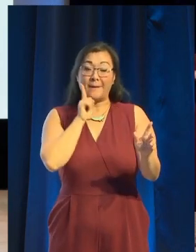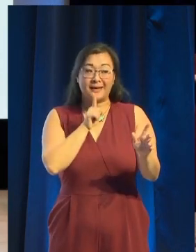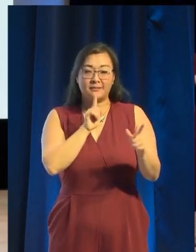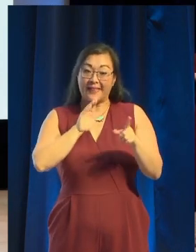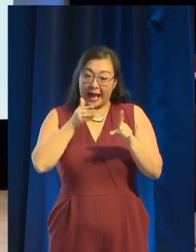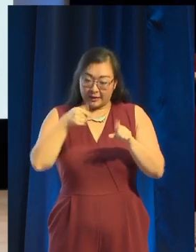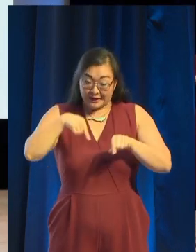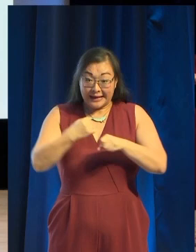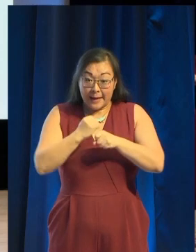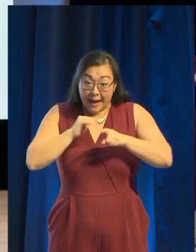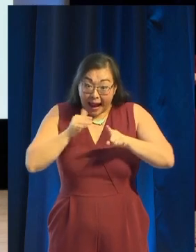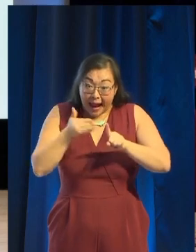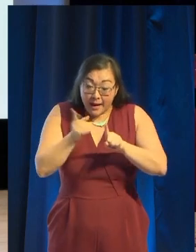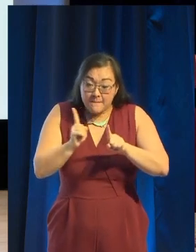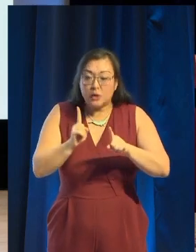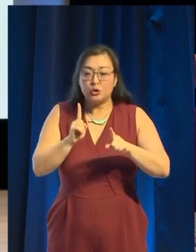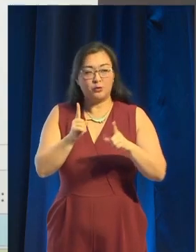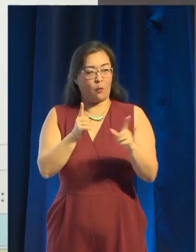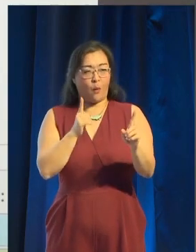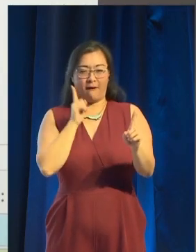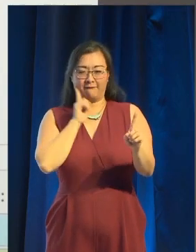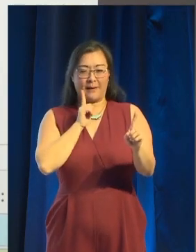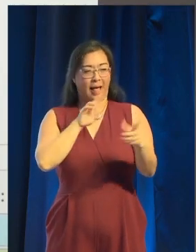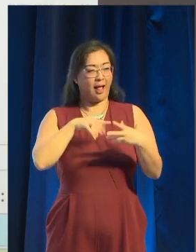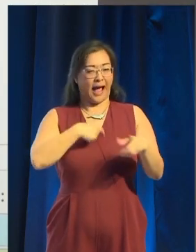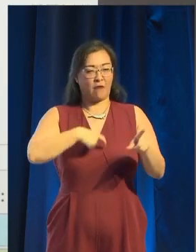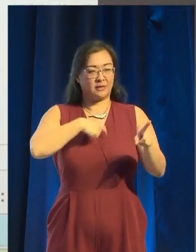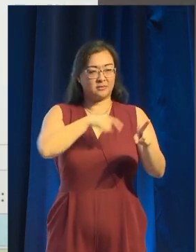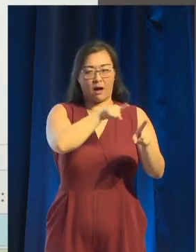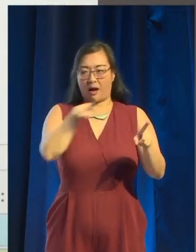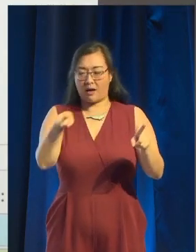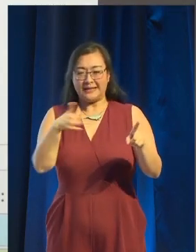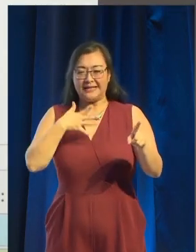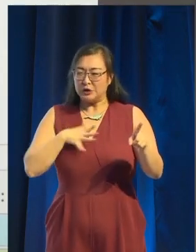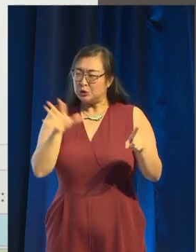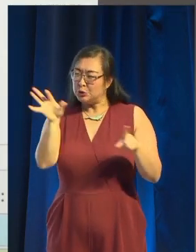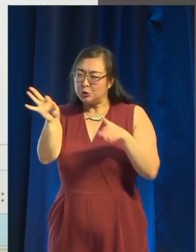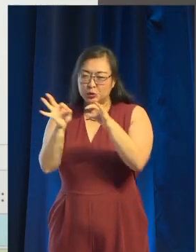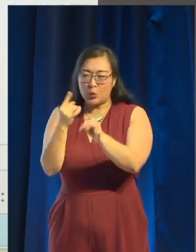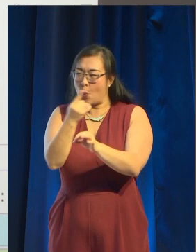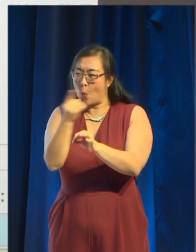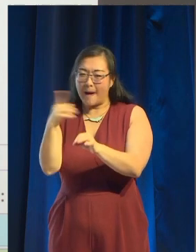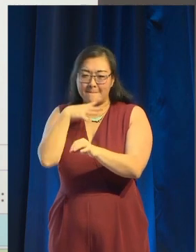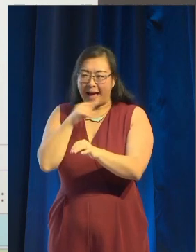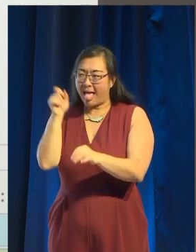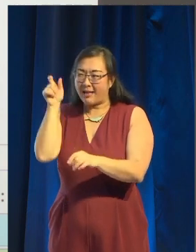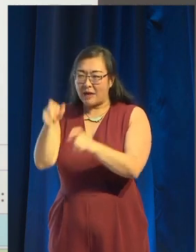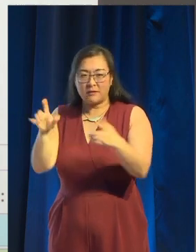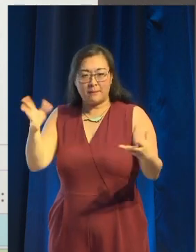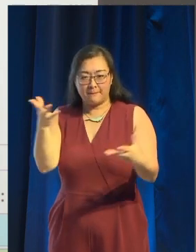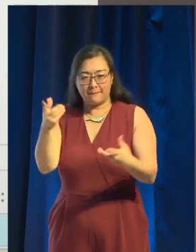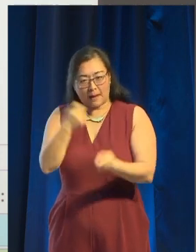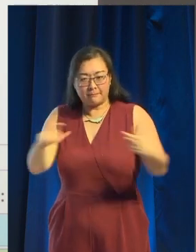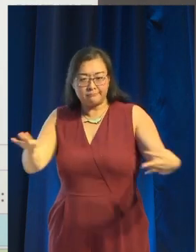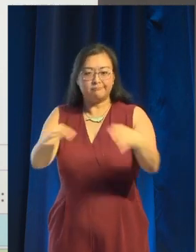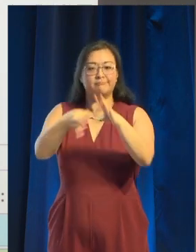between a female character and a male character she has to choose. So if we look at a game structure, and